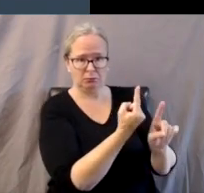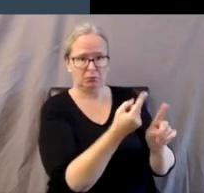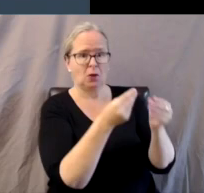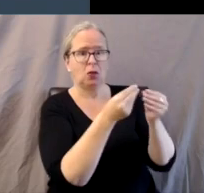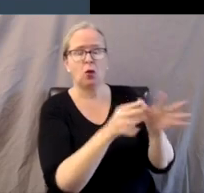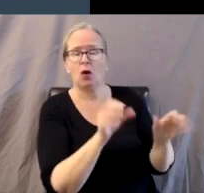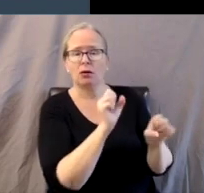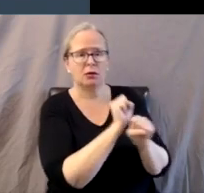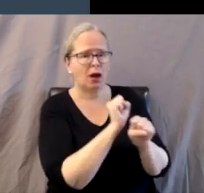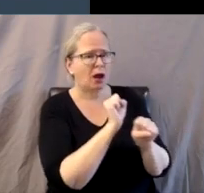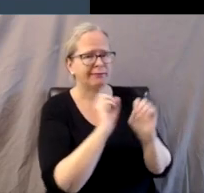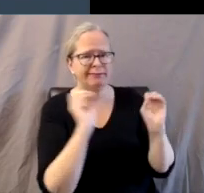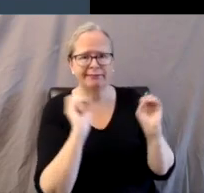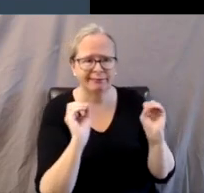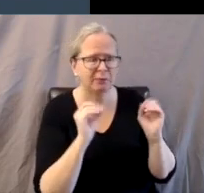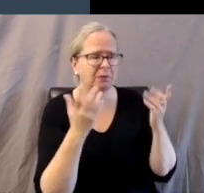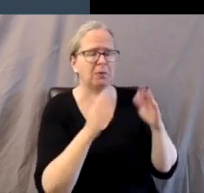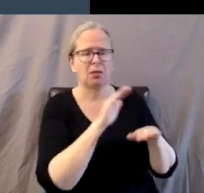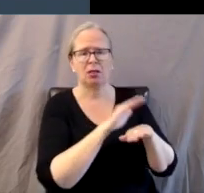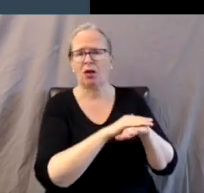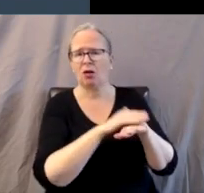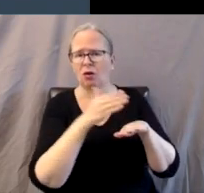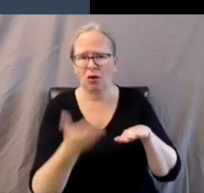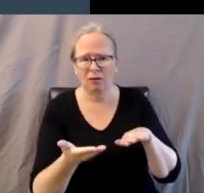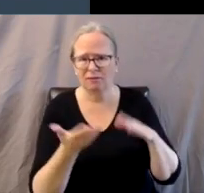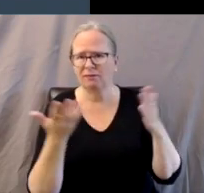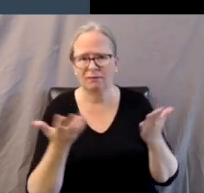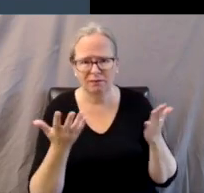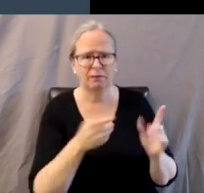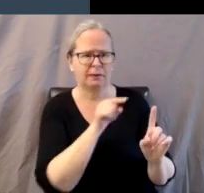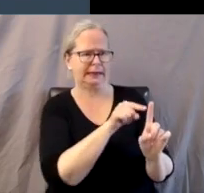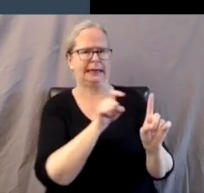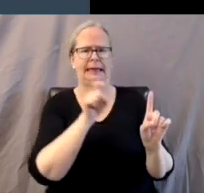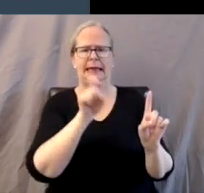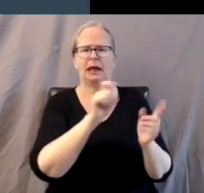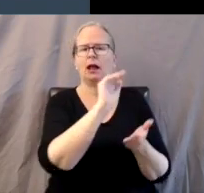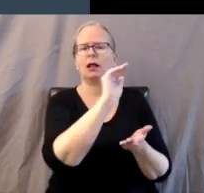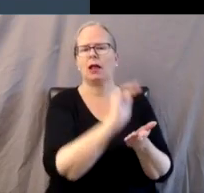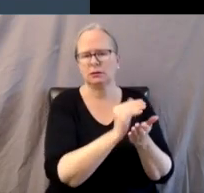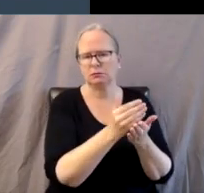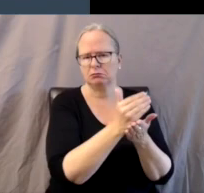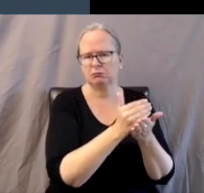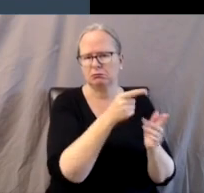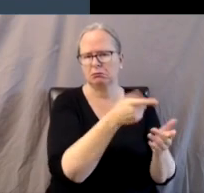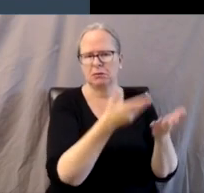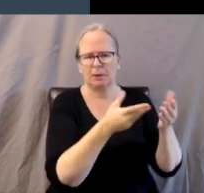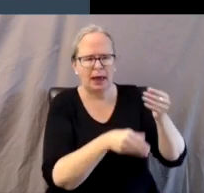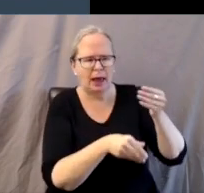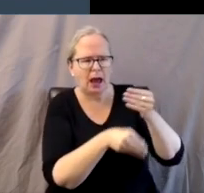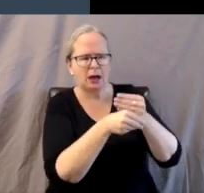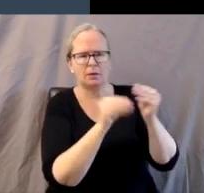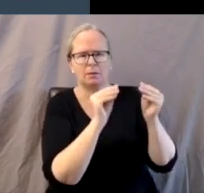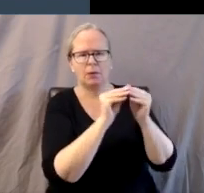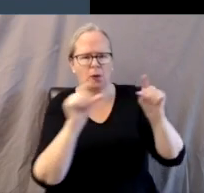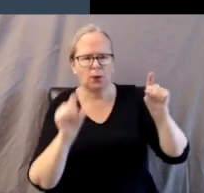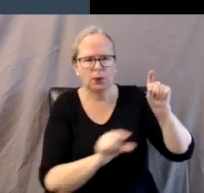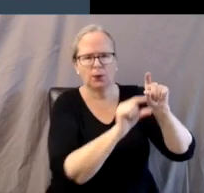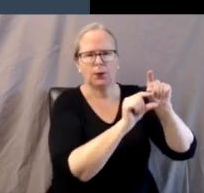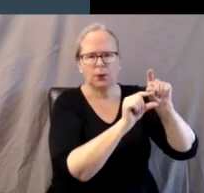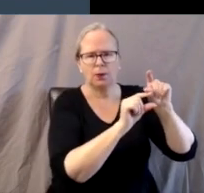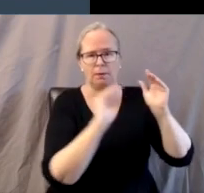is unemployed is going to require a lot less than a family who have lost their